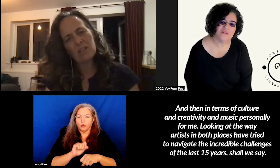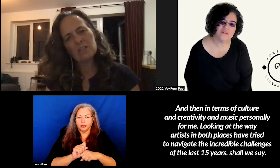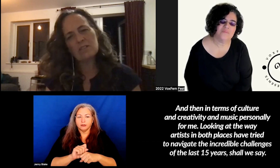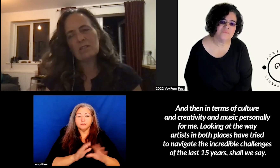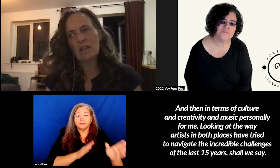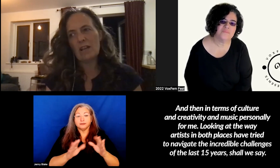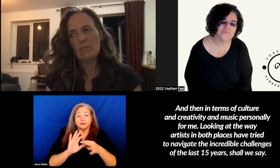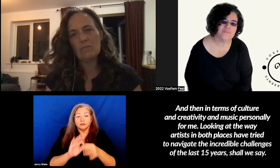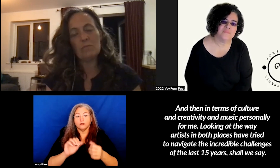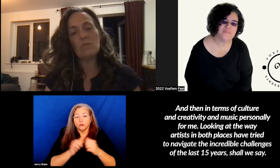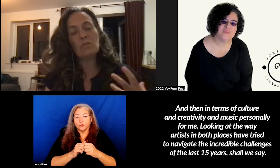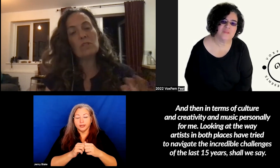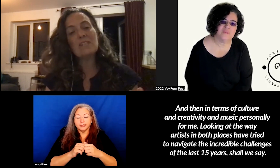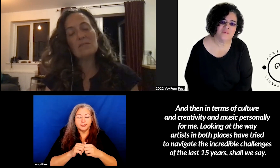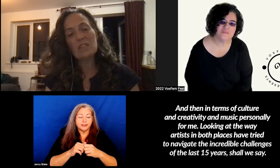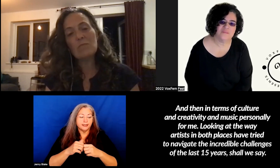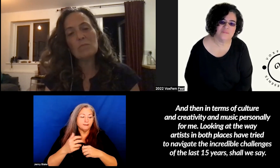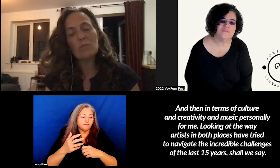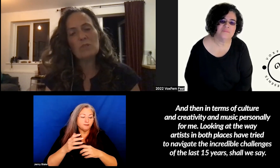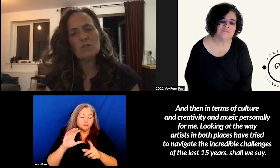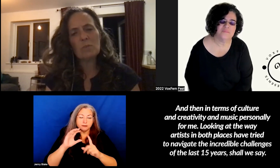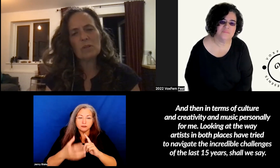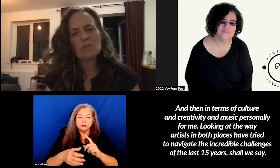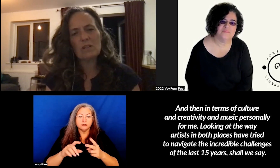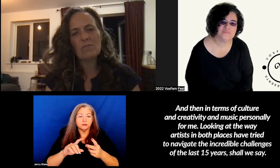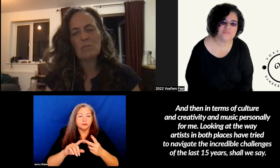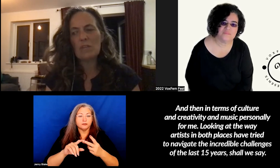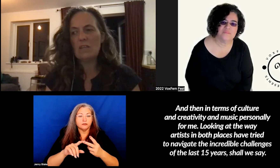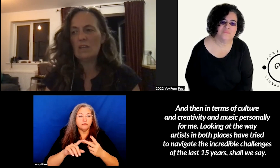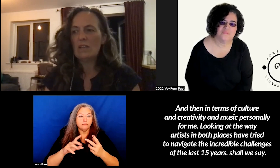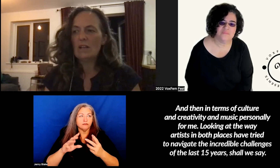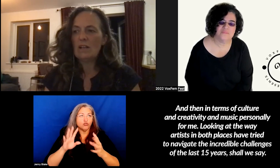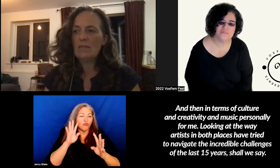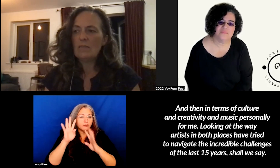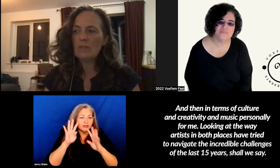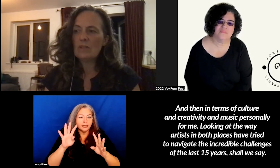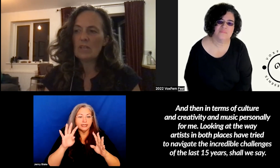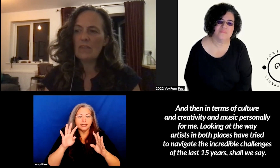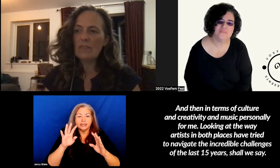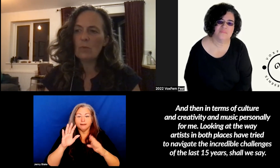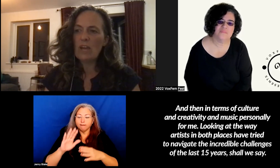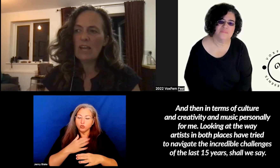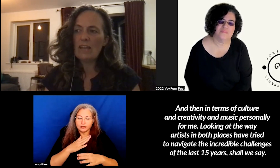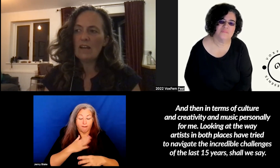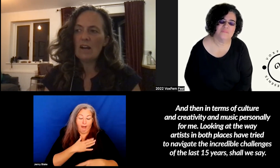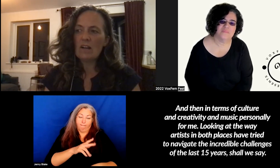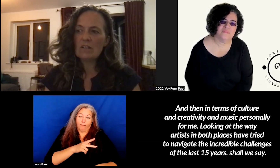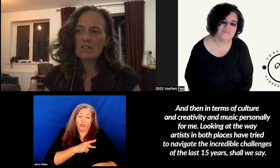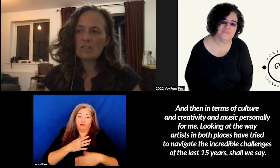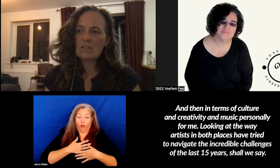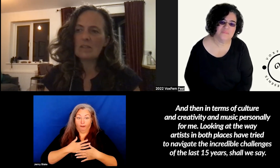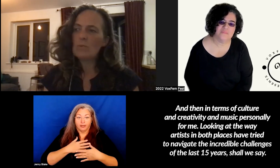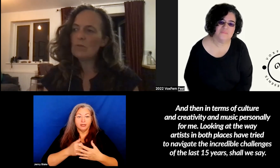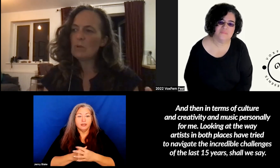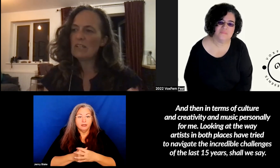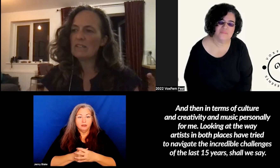culture and creativity and music, personally for me, looking at the way